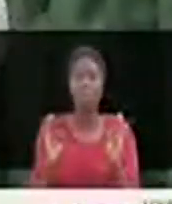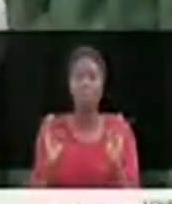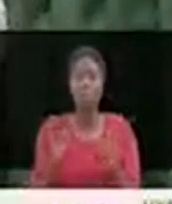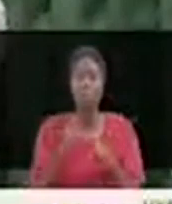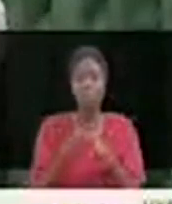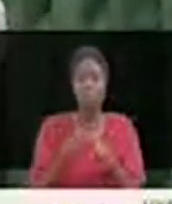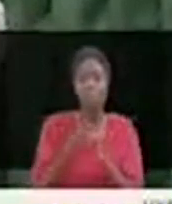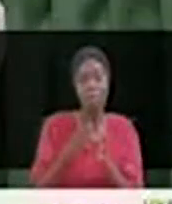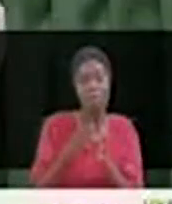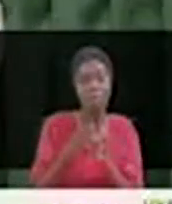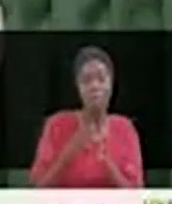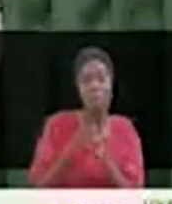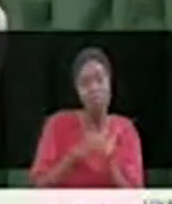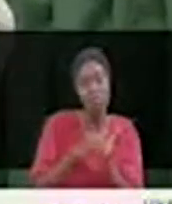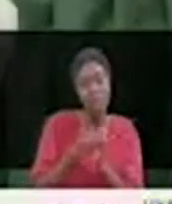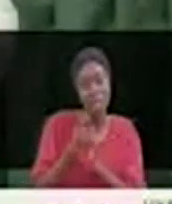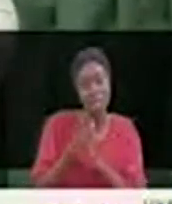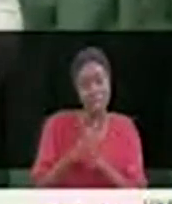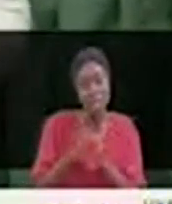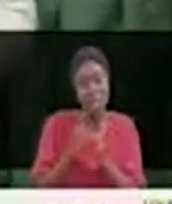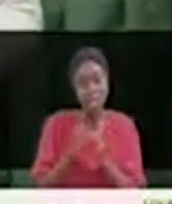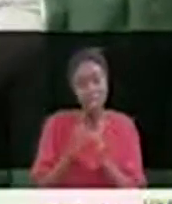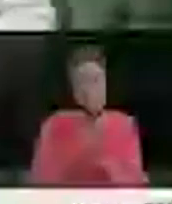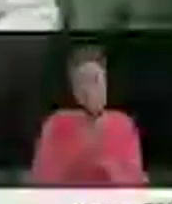from the weakness that